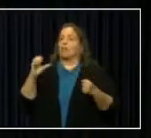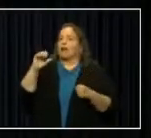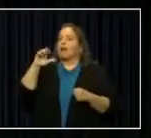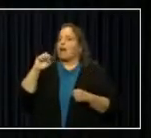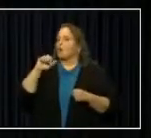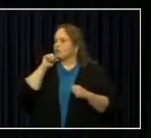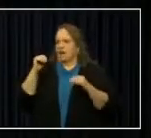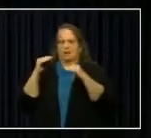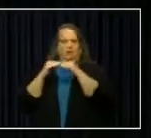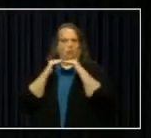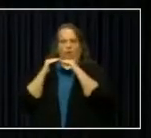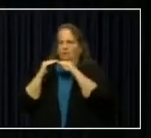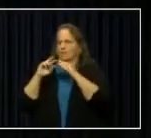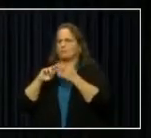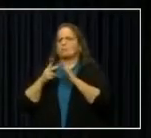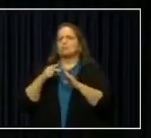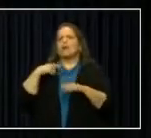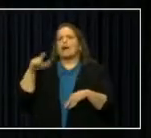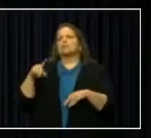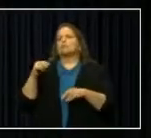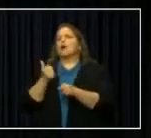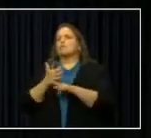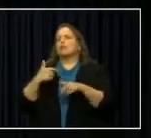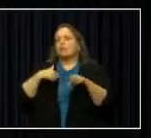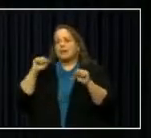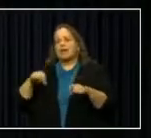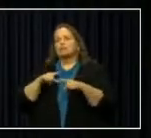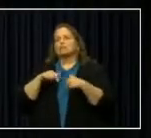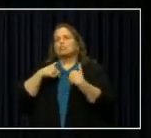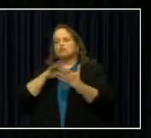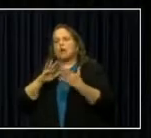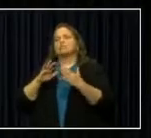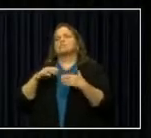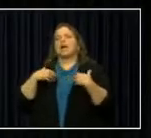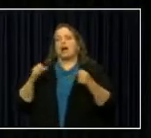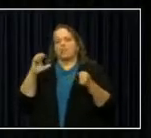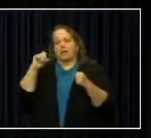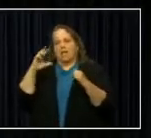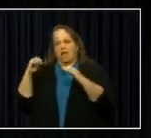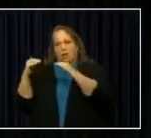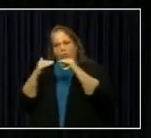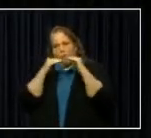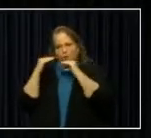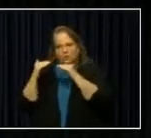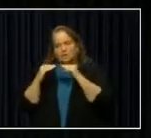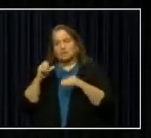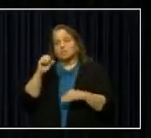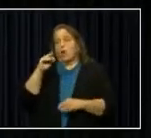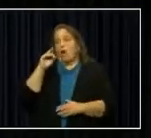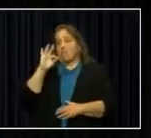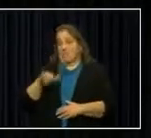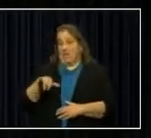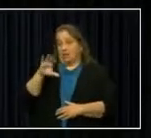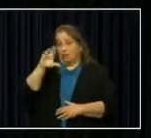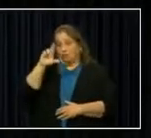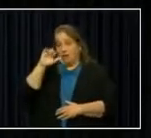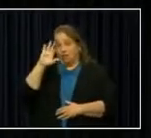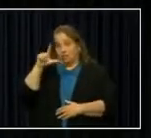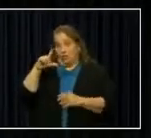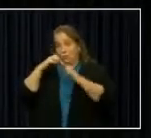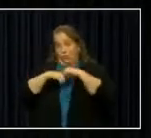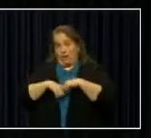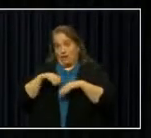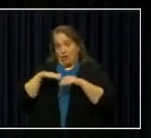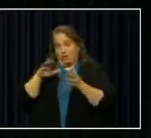mean that we shouldn't do everything we can to address it right now. So of the racial breakdown on deaths,